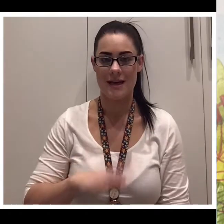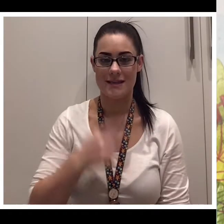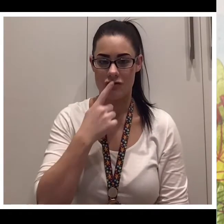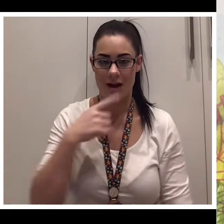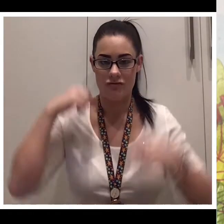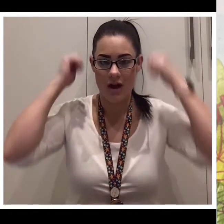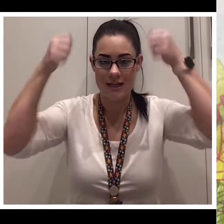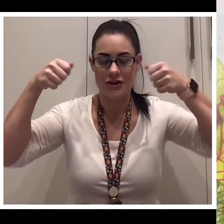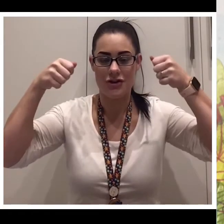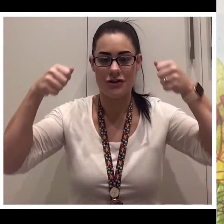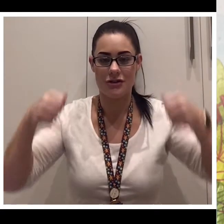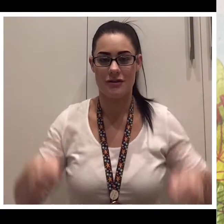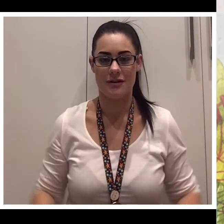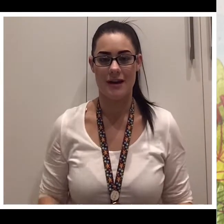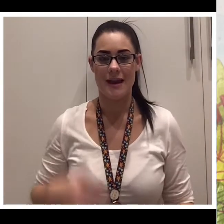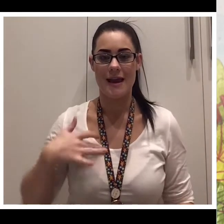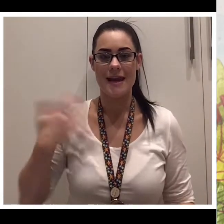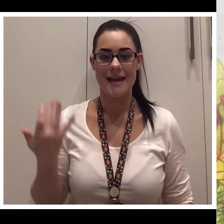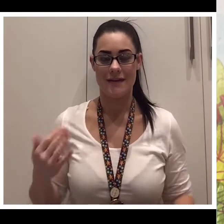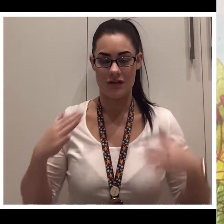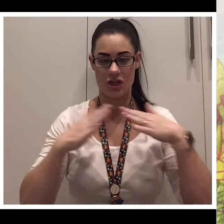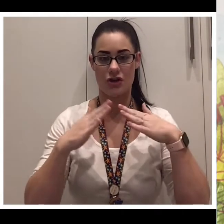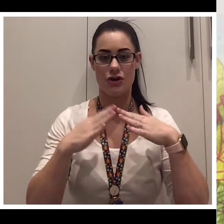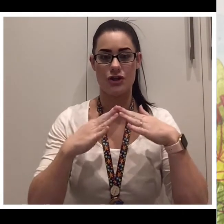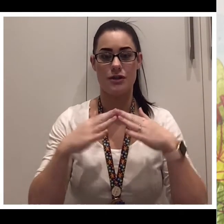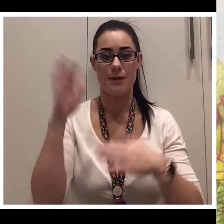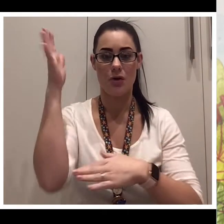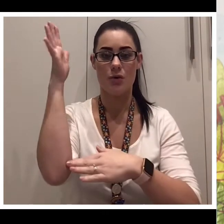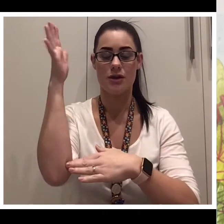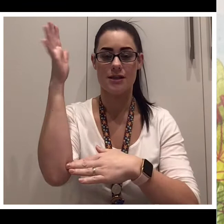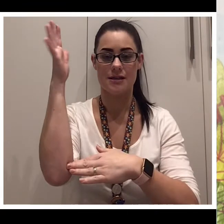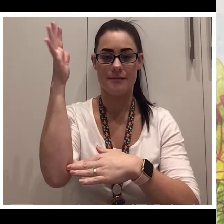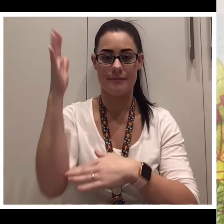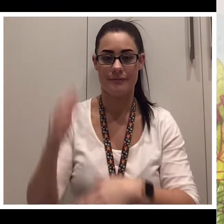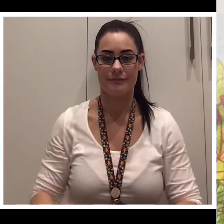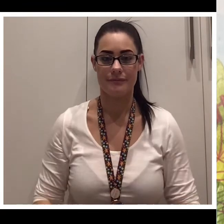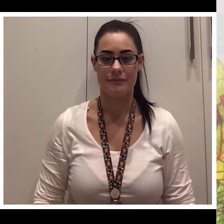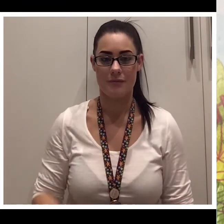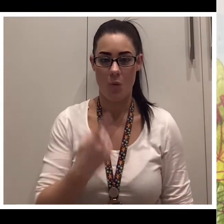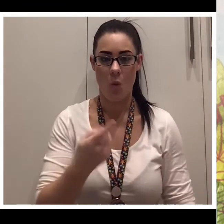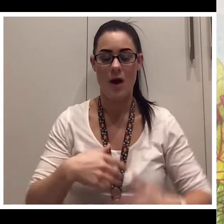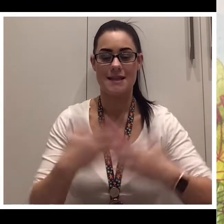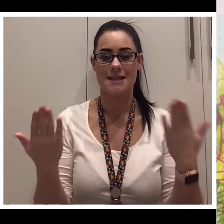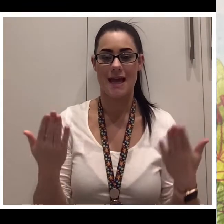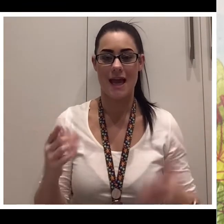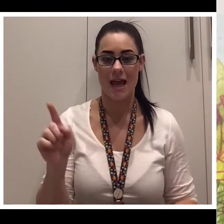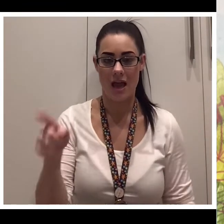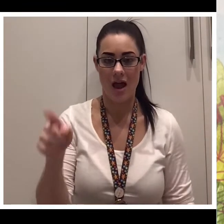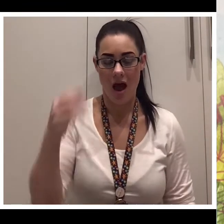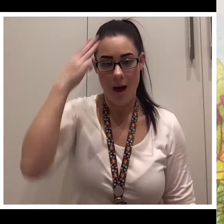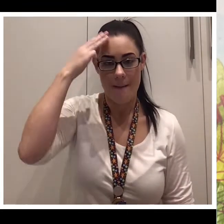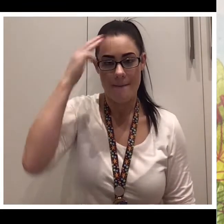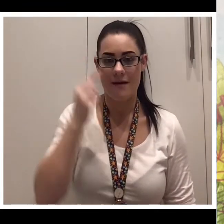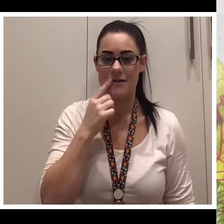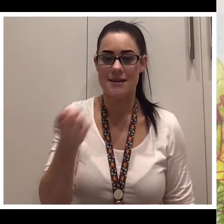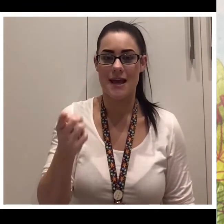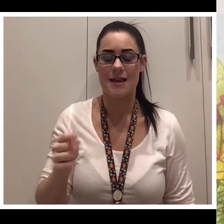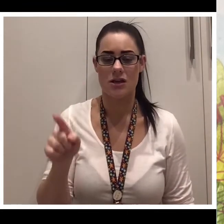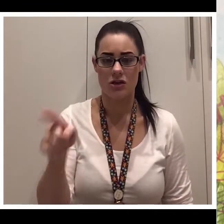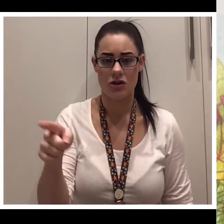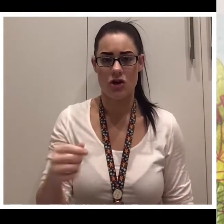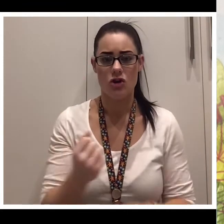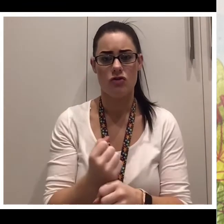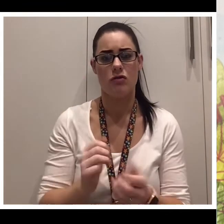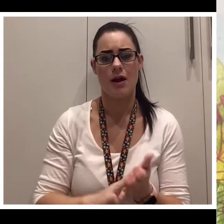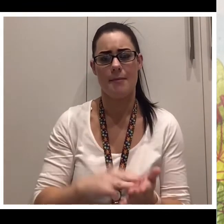Little Red Riding Hood lived in a cottage by a wood. One day her mother said, "Your grandmother is